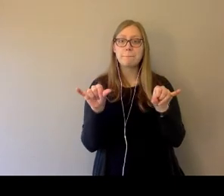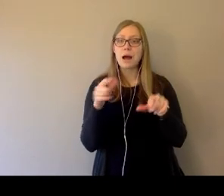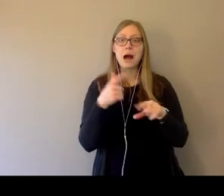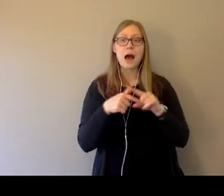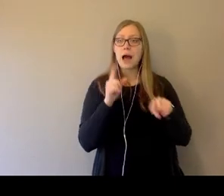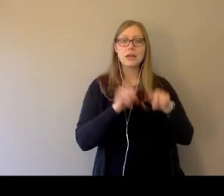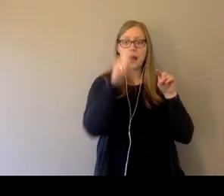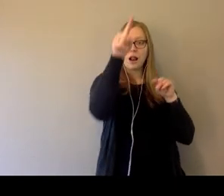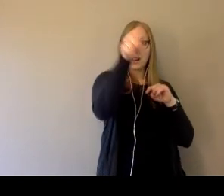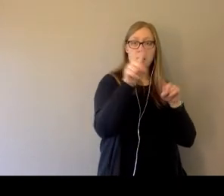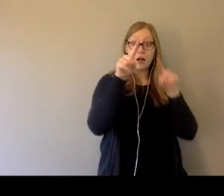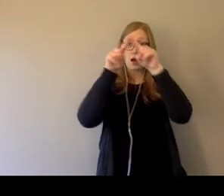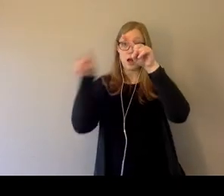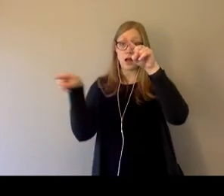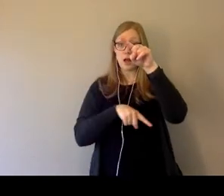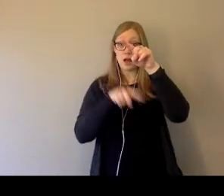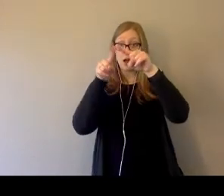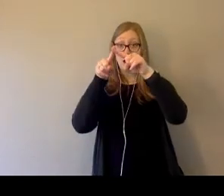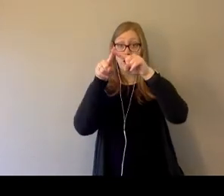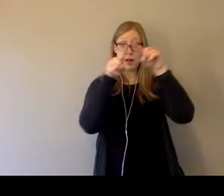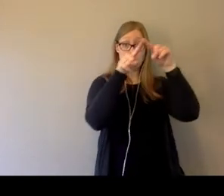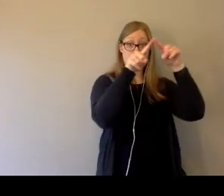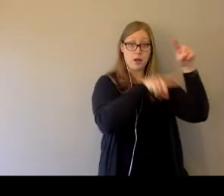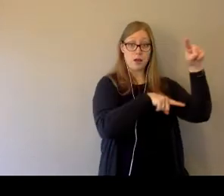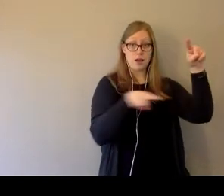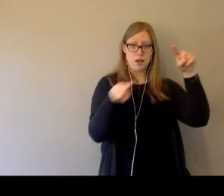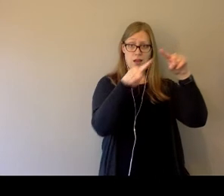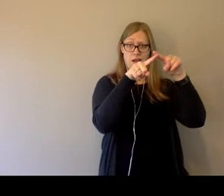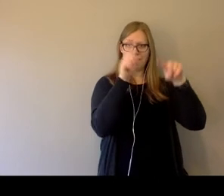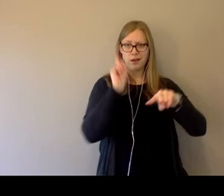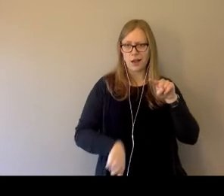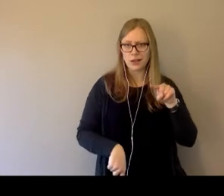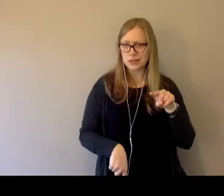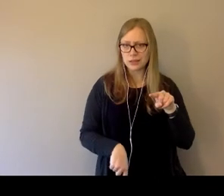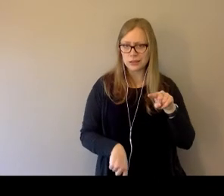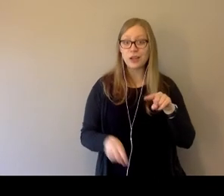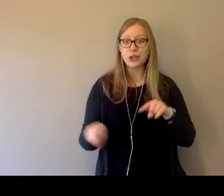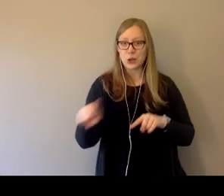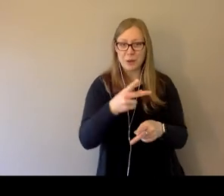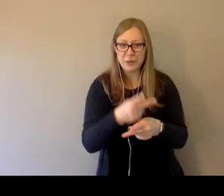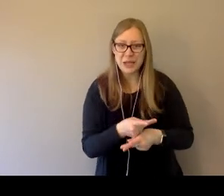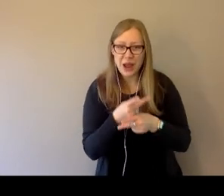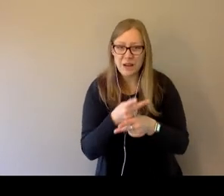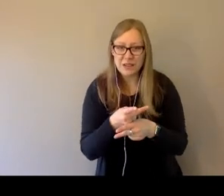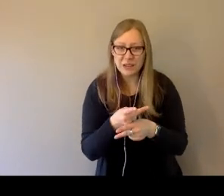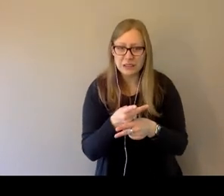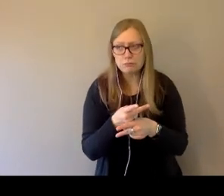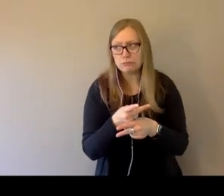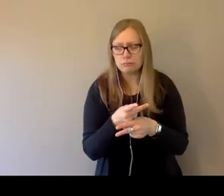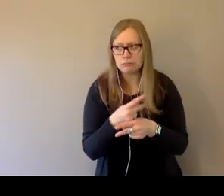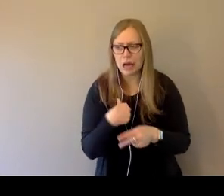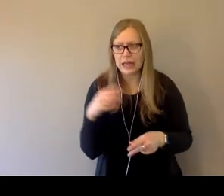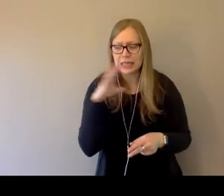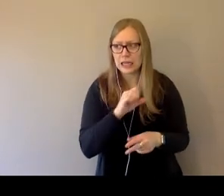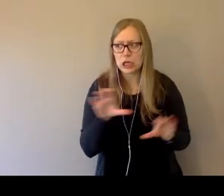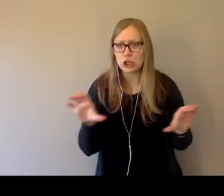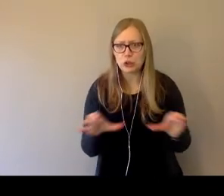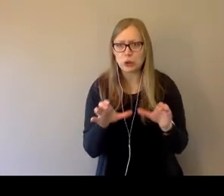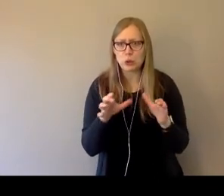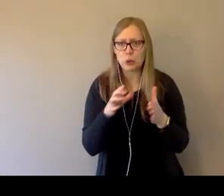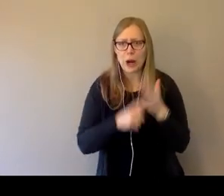backwards. So what I wrote there is incorrect. So you be careful. Don't do as I say, not as I do, I guess. So this